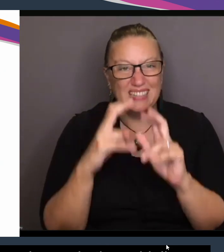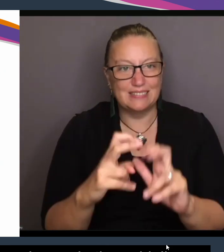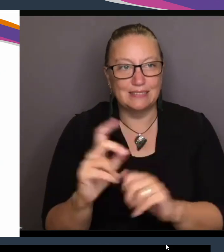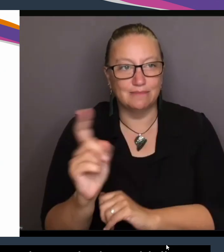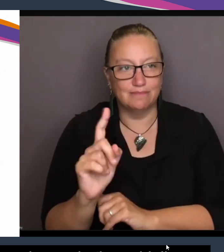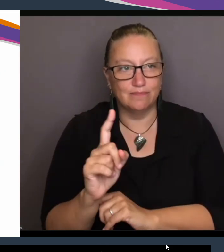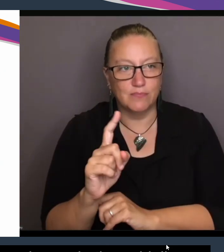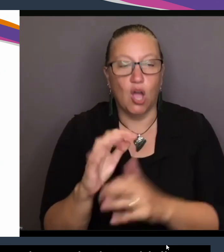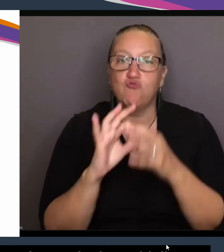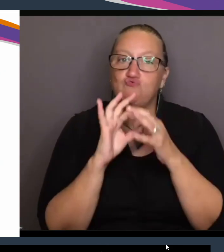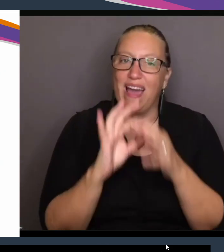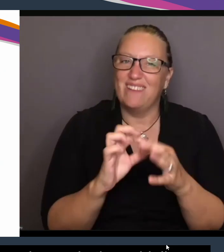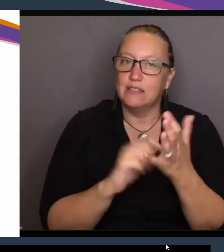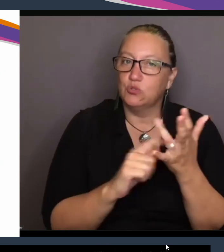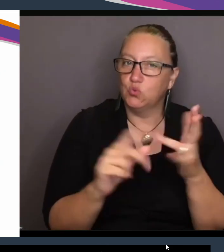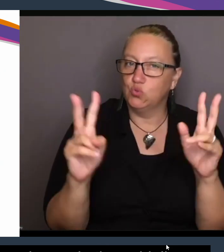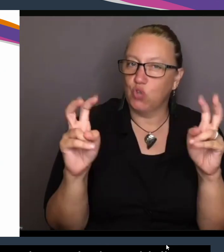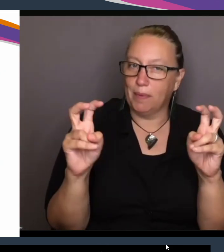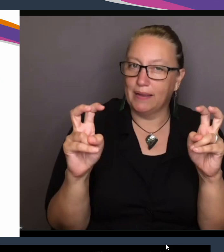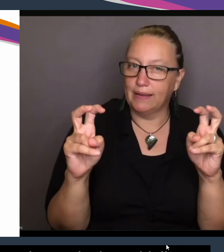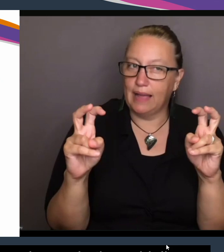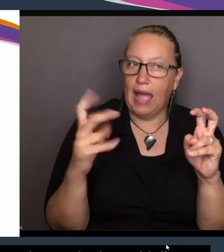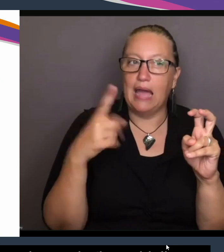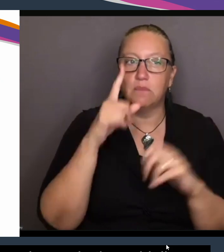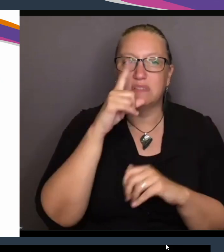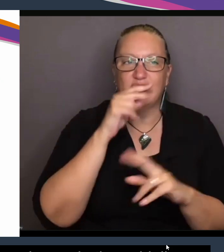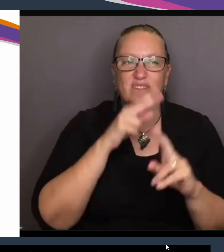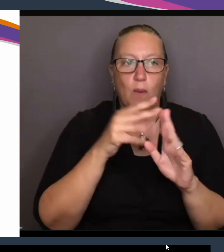for policy and systems impact.